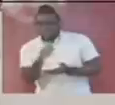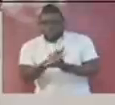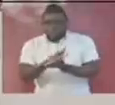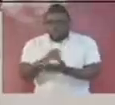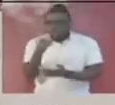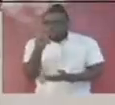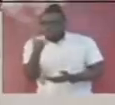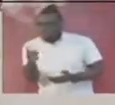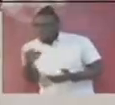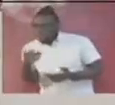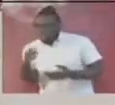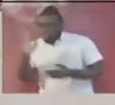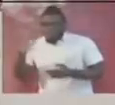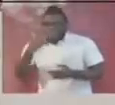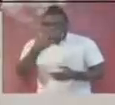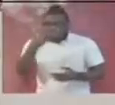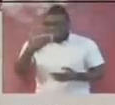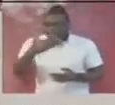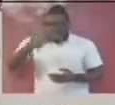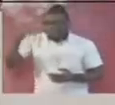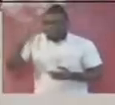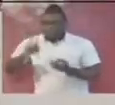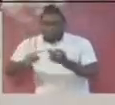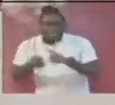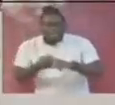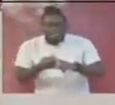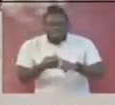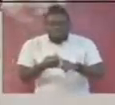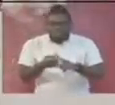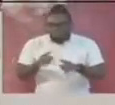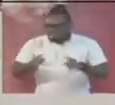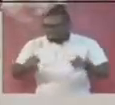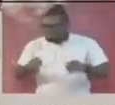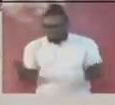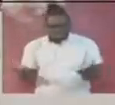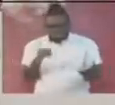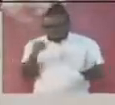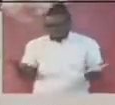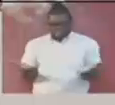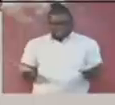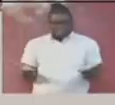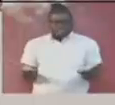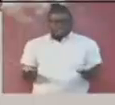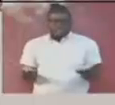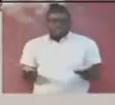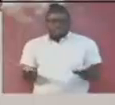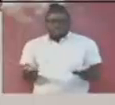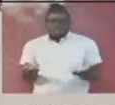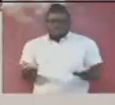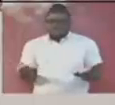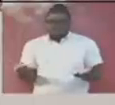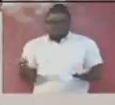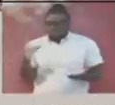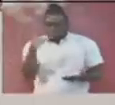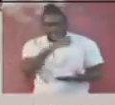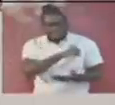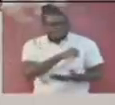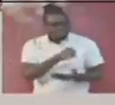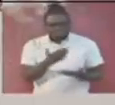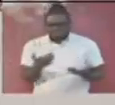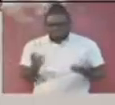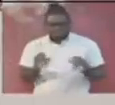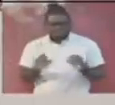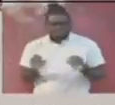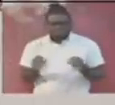realize that that group of children are not in the group that's returning first. Or if there's a system at some point where children